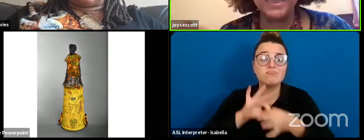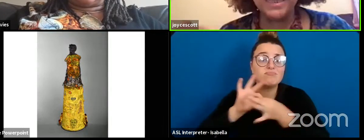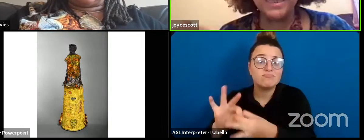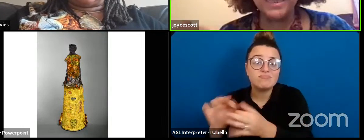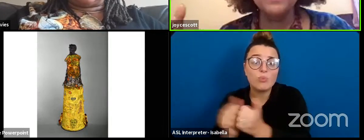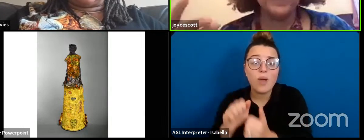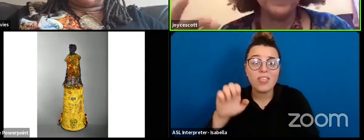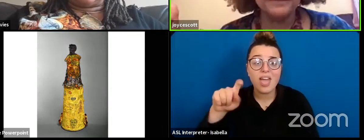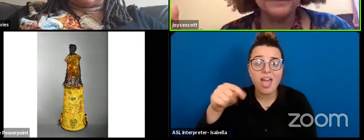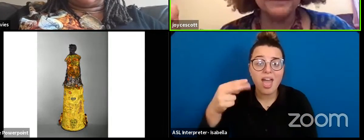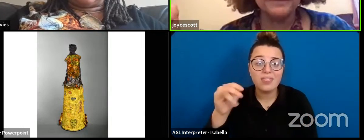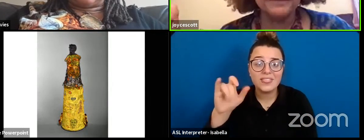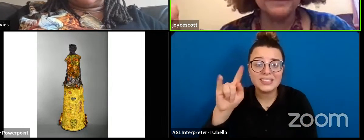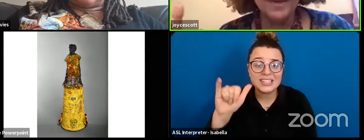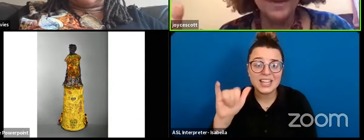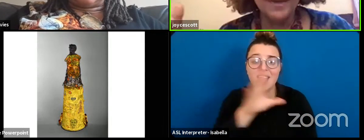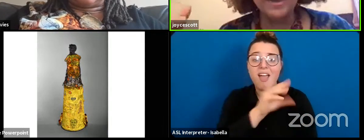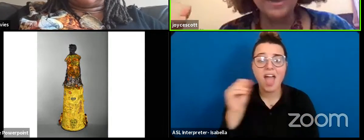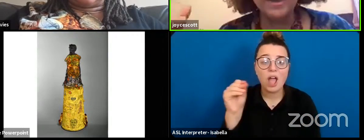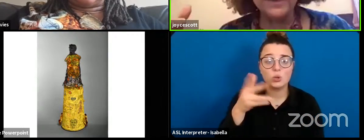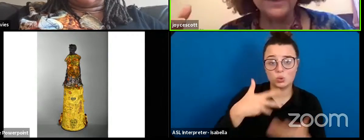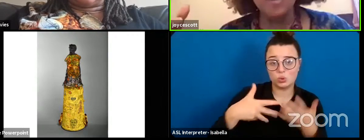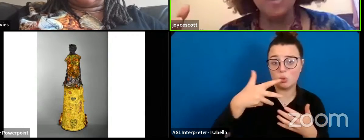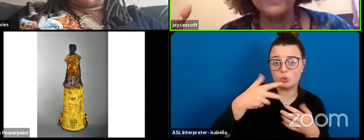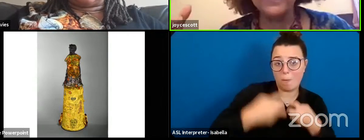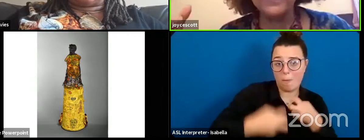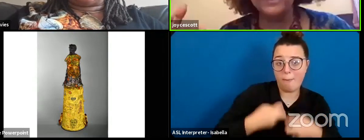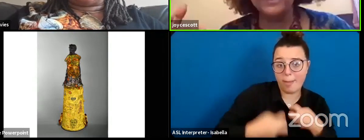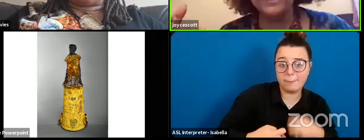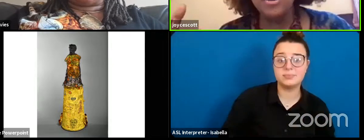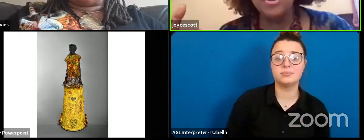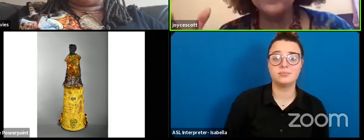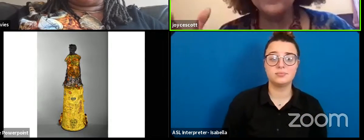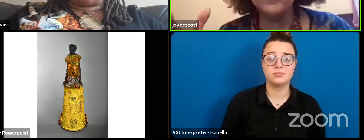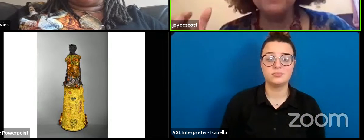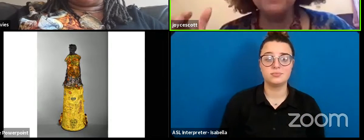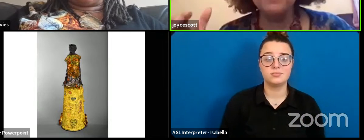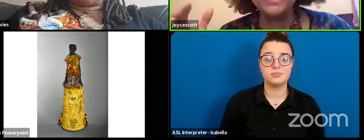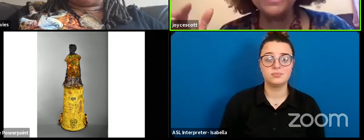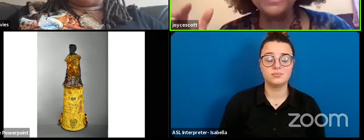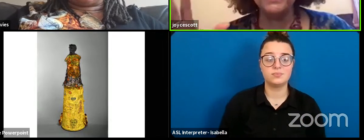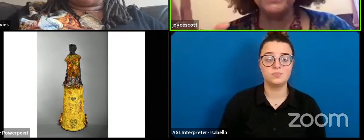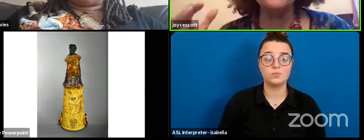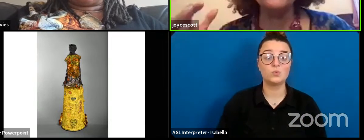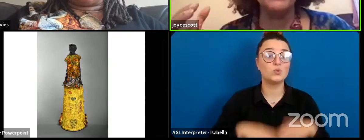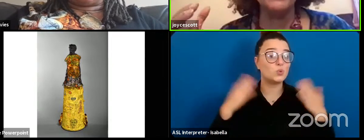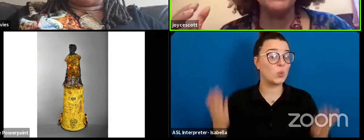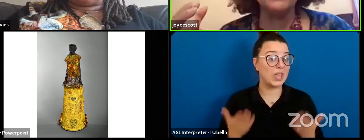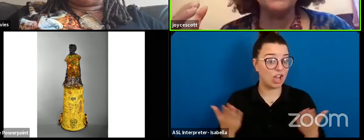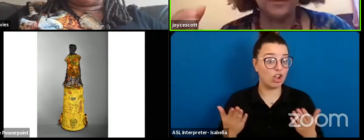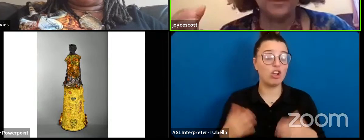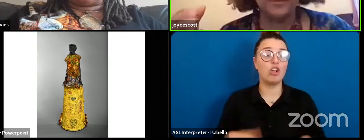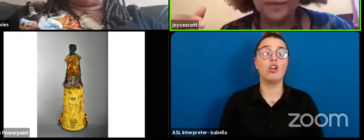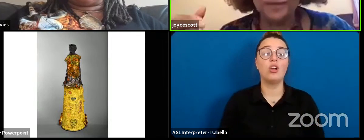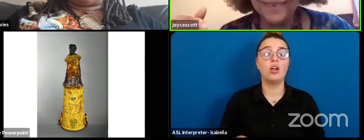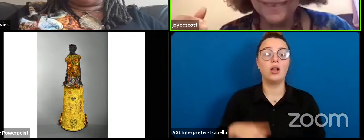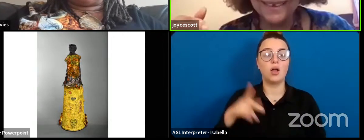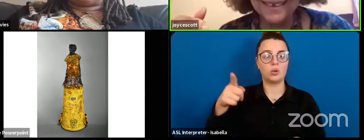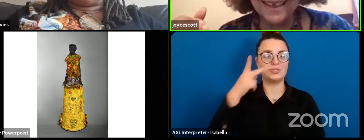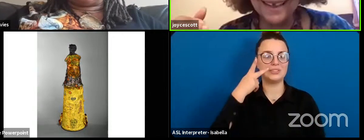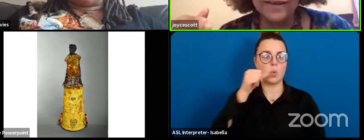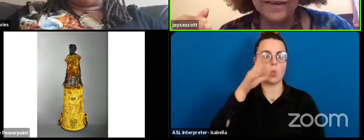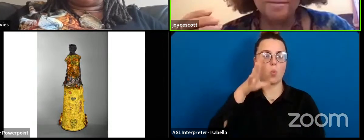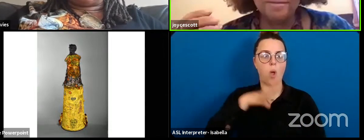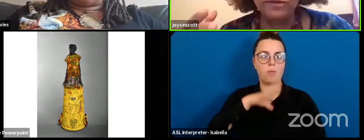and social problems. So here a pregnant woman is standing on some kind of plinth, some kind of edifice.